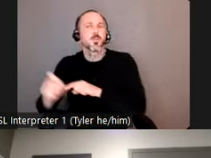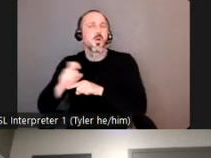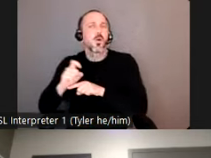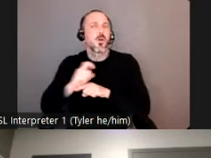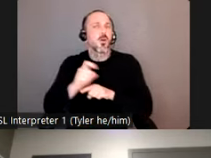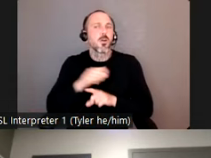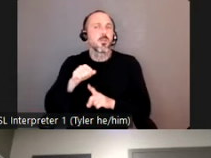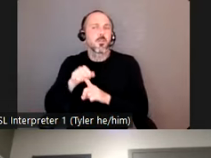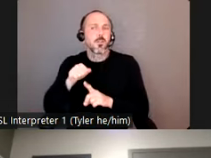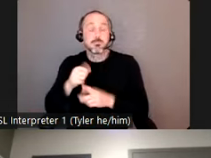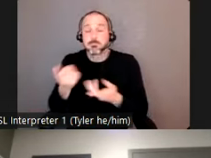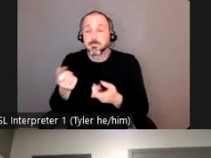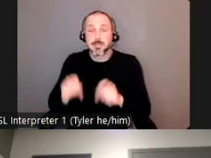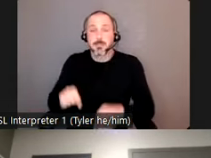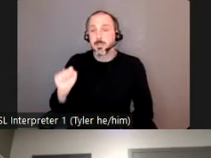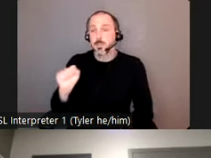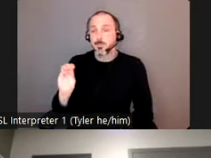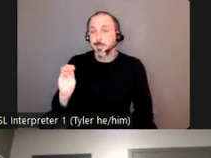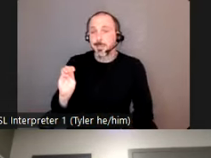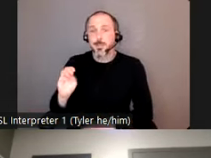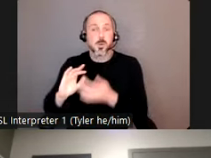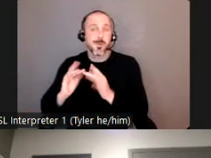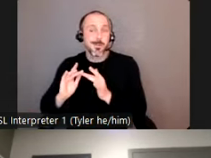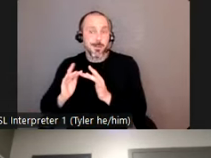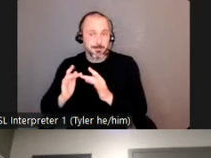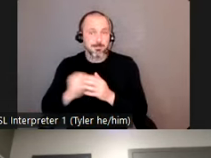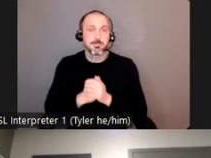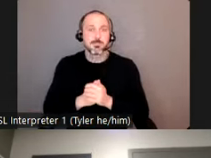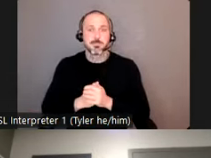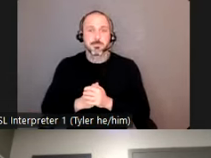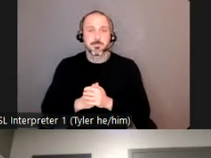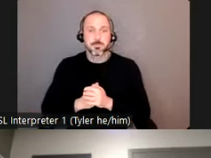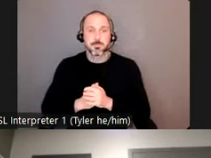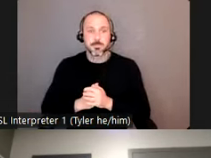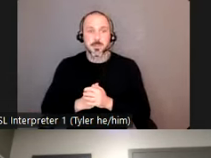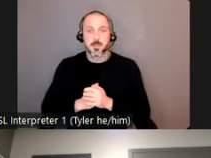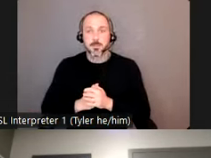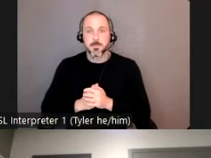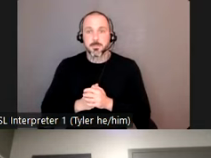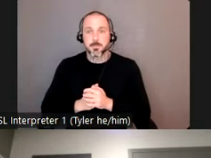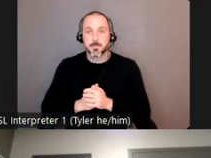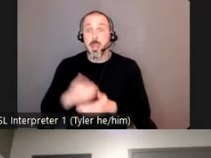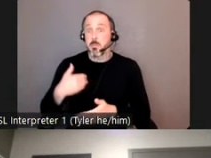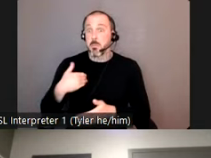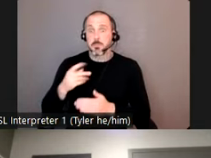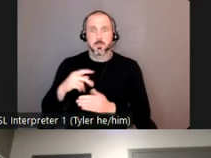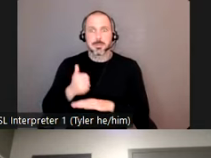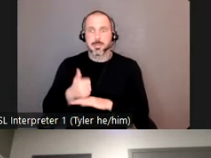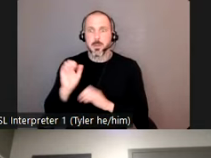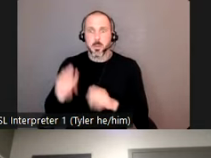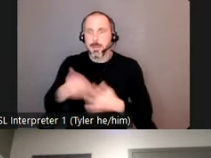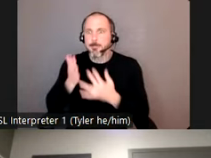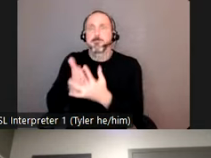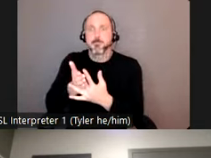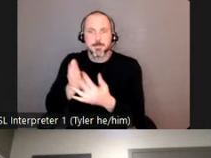internet. We also have a really great disruption program. So when people provide their suspects' phone number, emails,